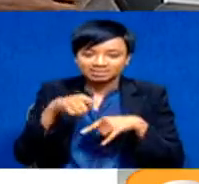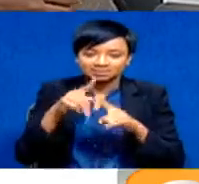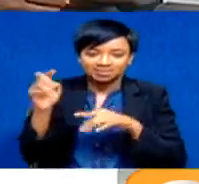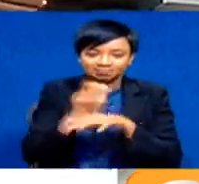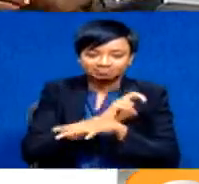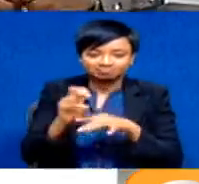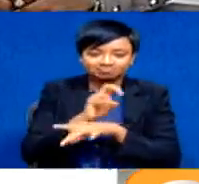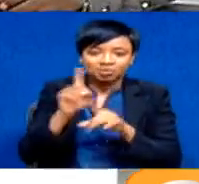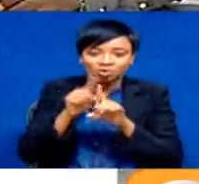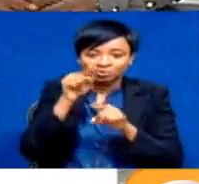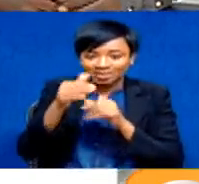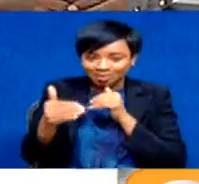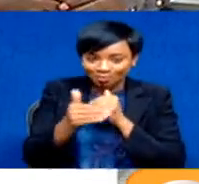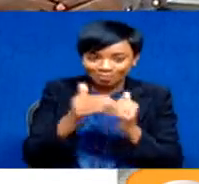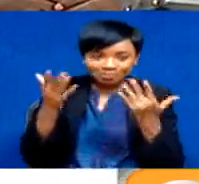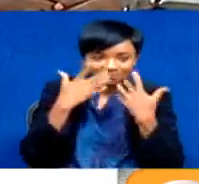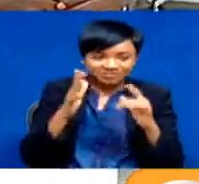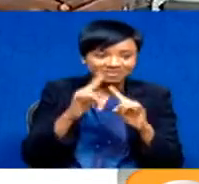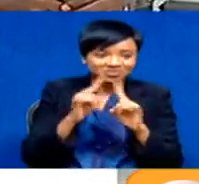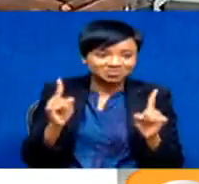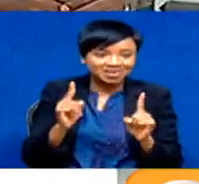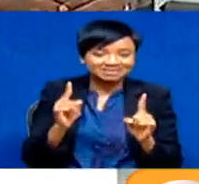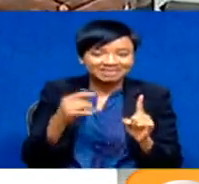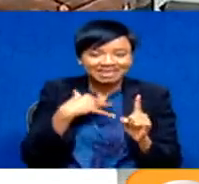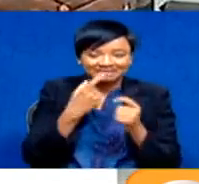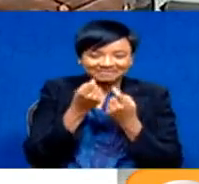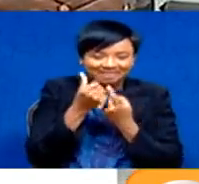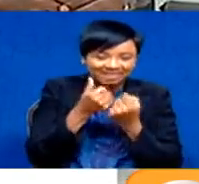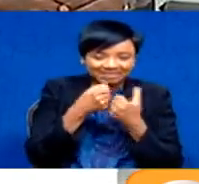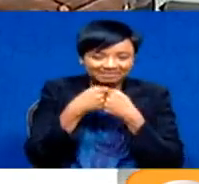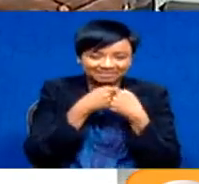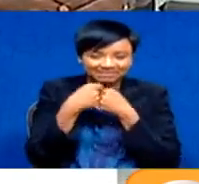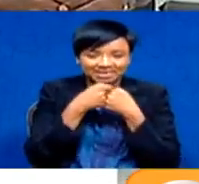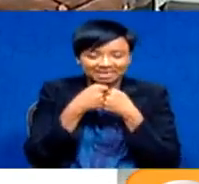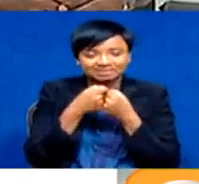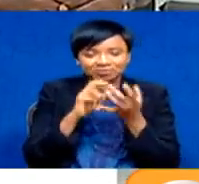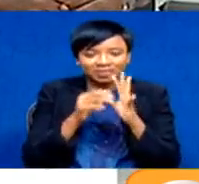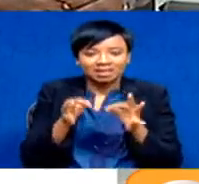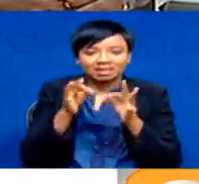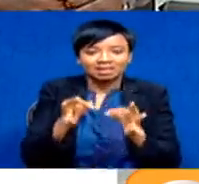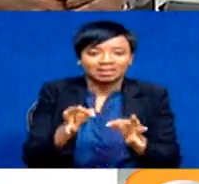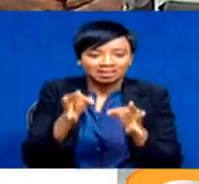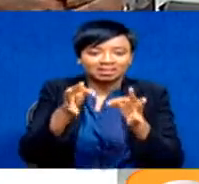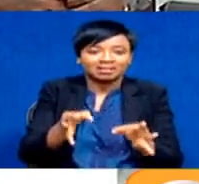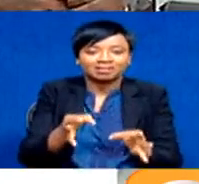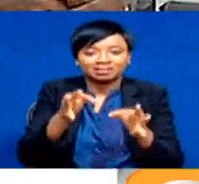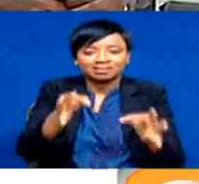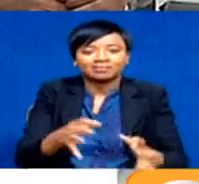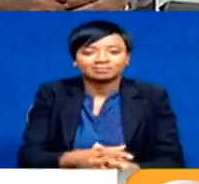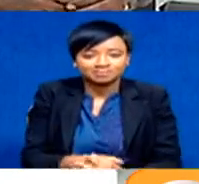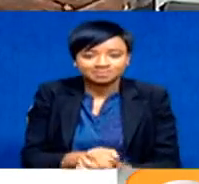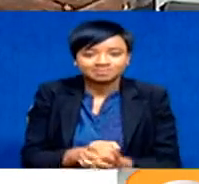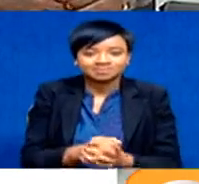Now, though the tunnel is near completion, it has hit a few hitches along the way, with deadlines missed and then